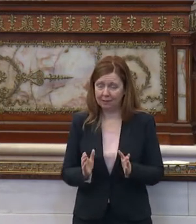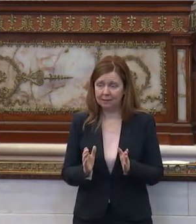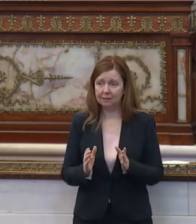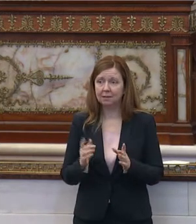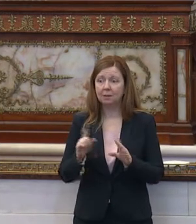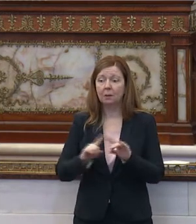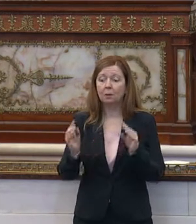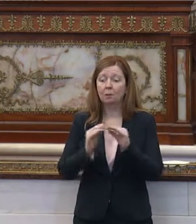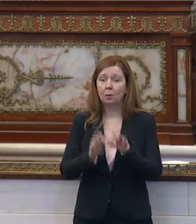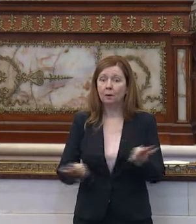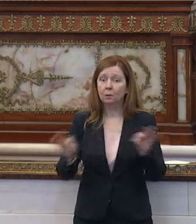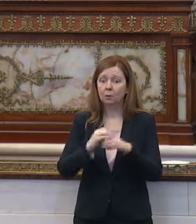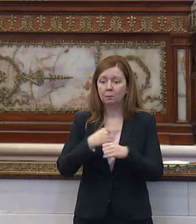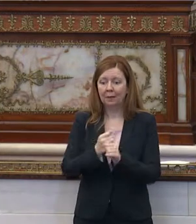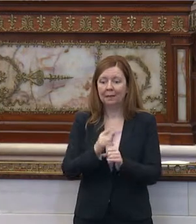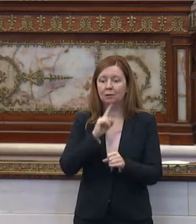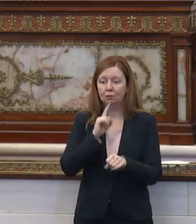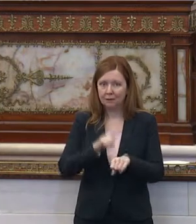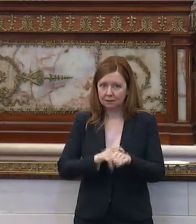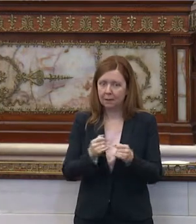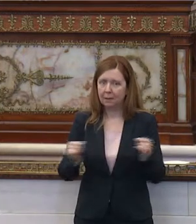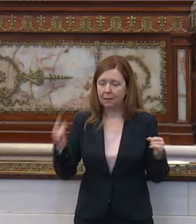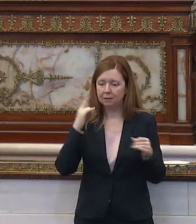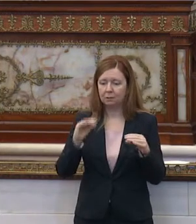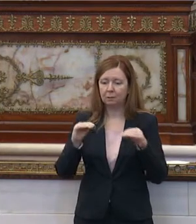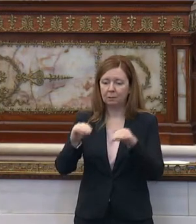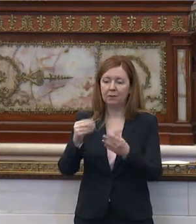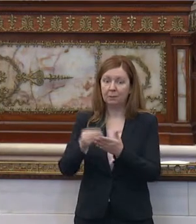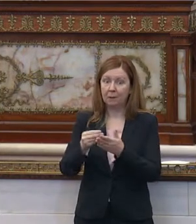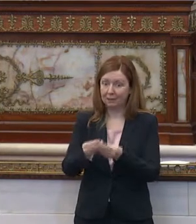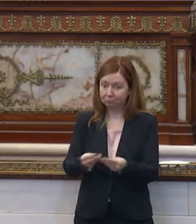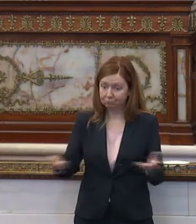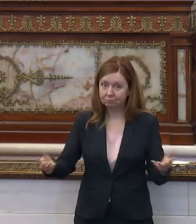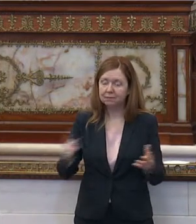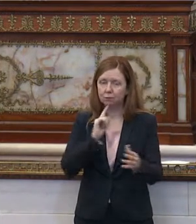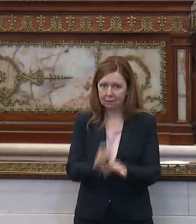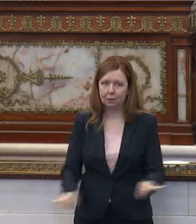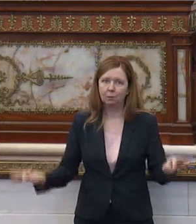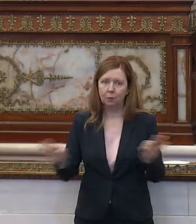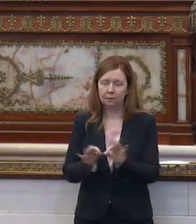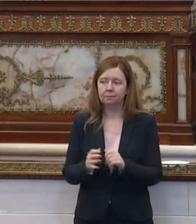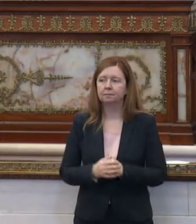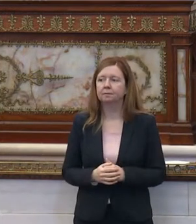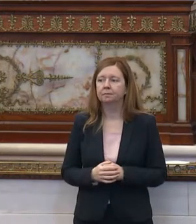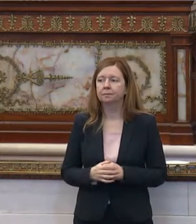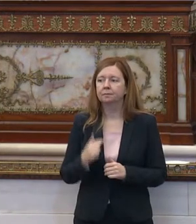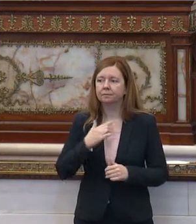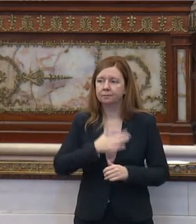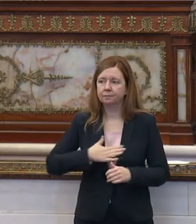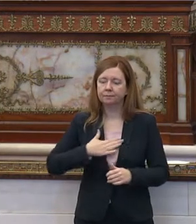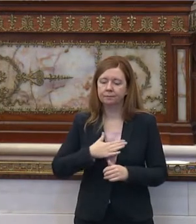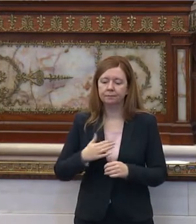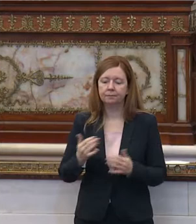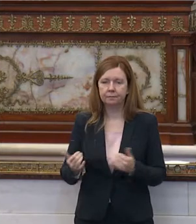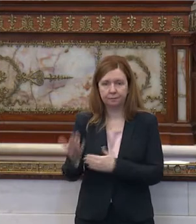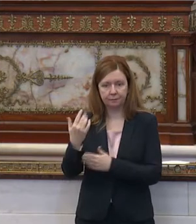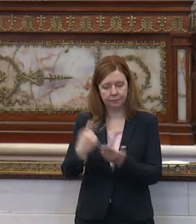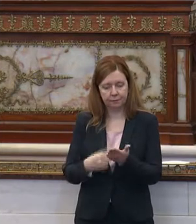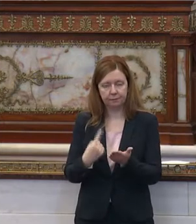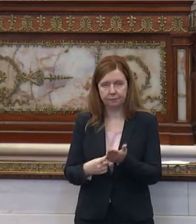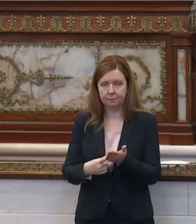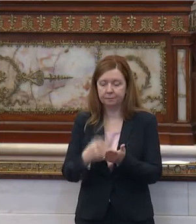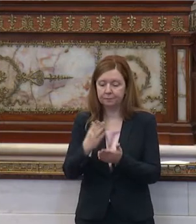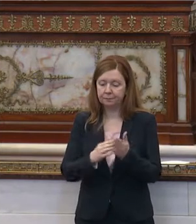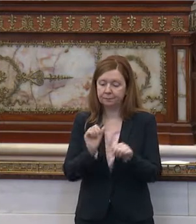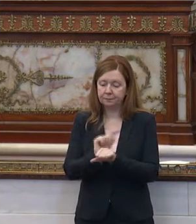But more importantly, creating real timelines for putting money on the ground is hugely important. And so I appreciate this morning's discussion and